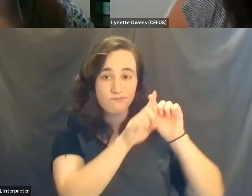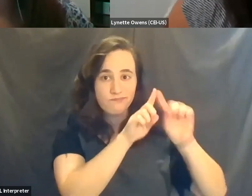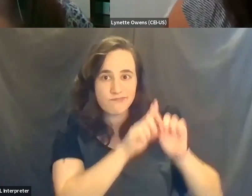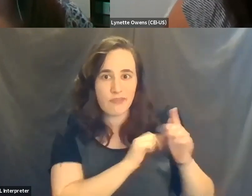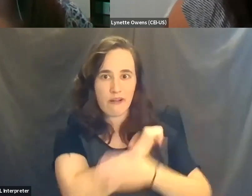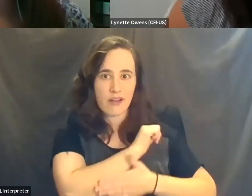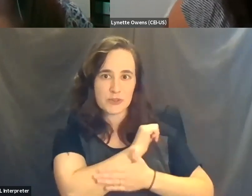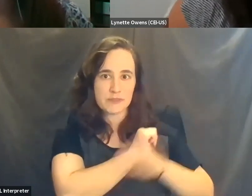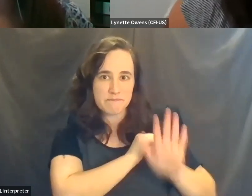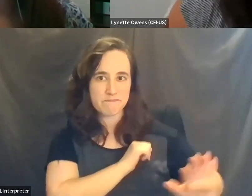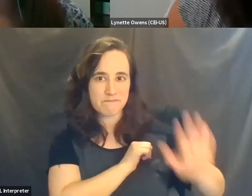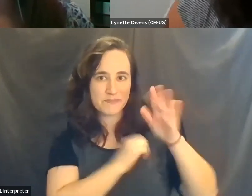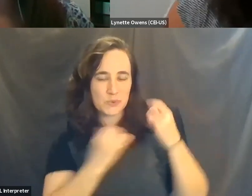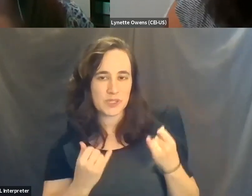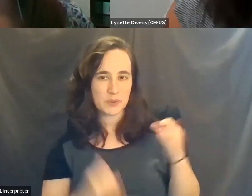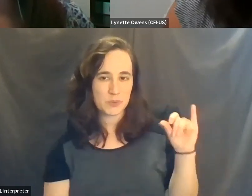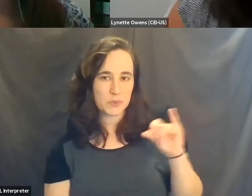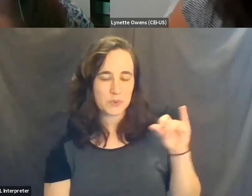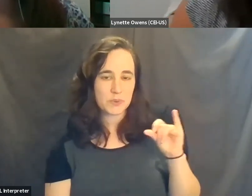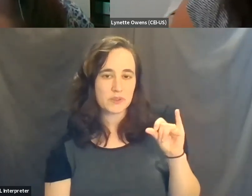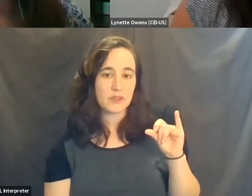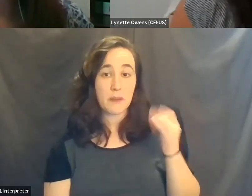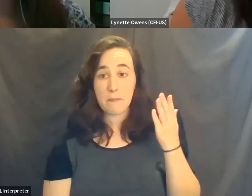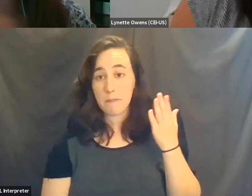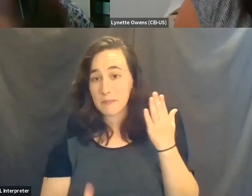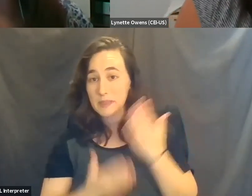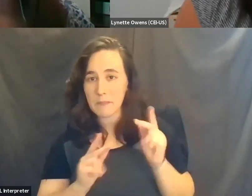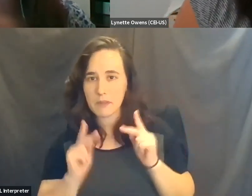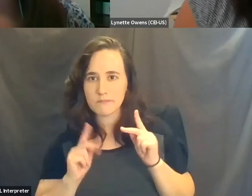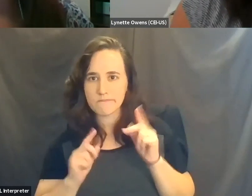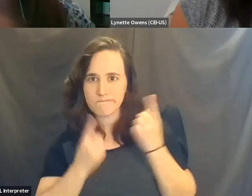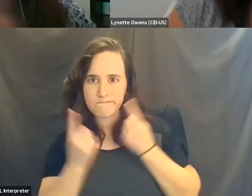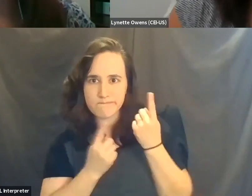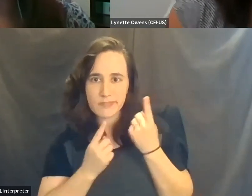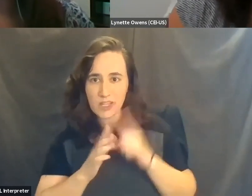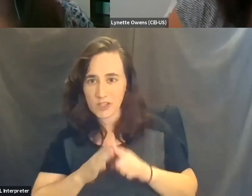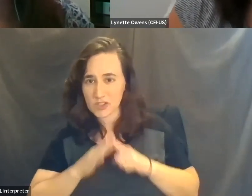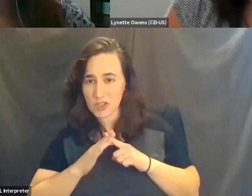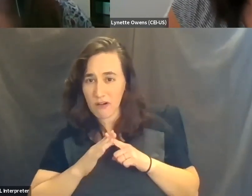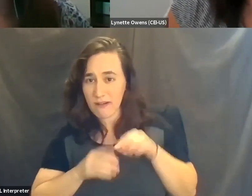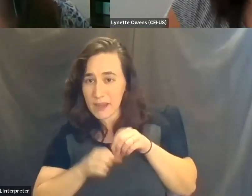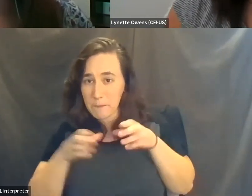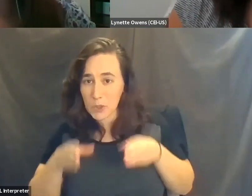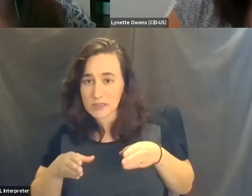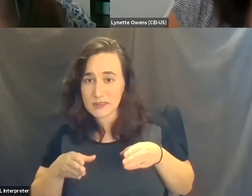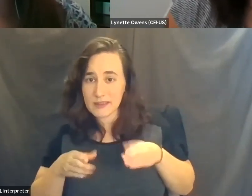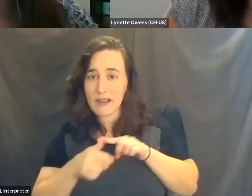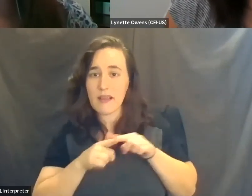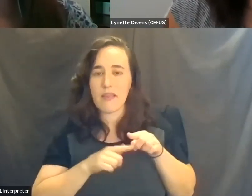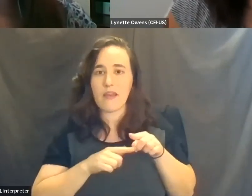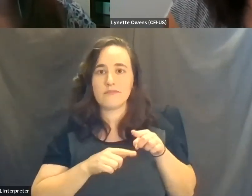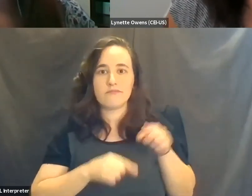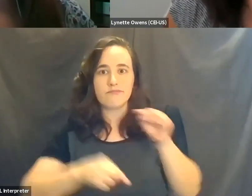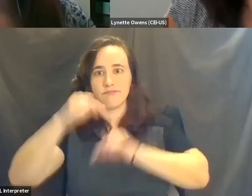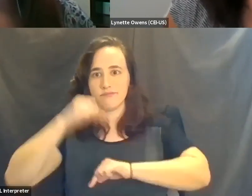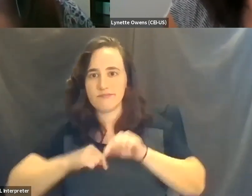that, you know, we may begin a school year, but then have to go right back to where we were mm-hmm. in the spring. So we